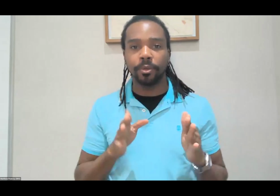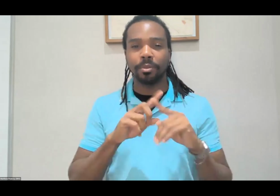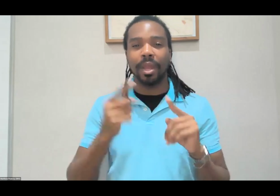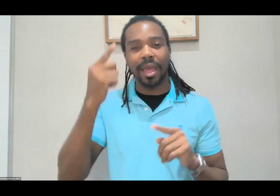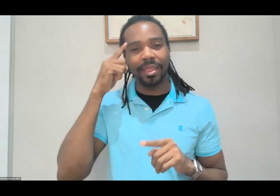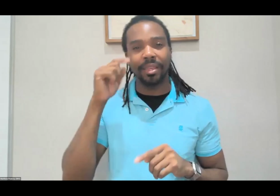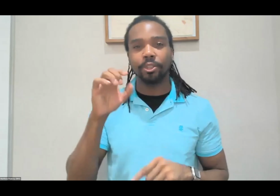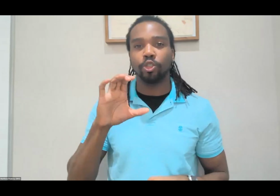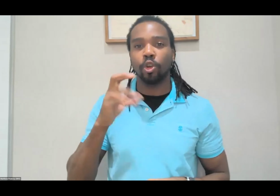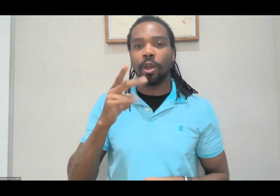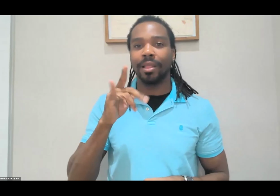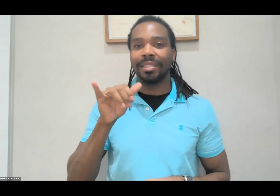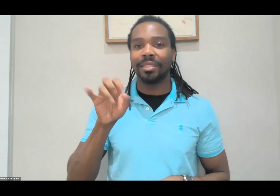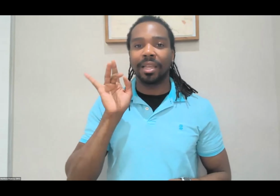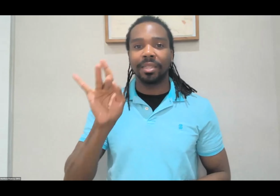of the background noise.